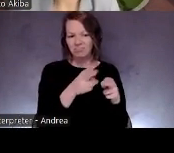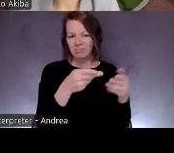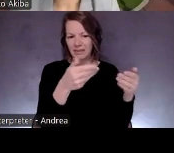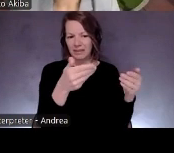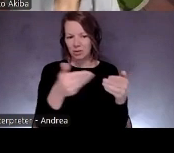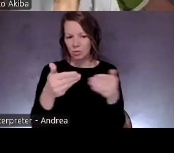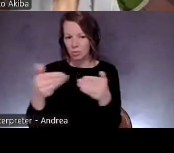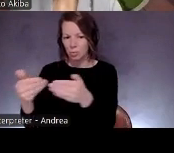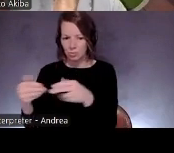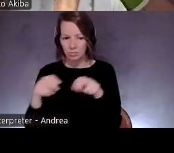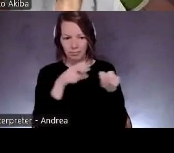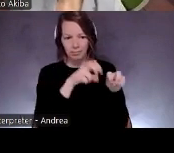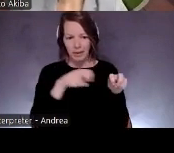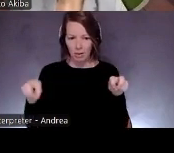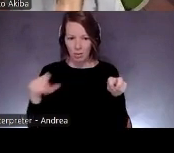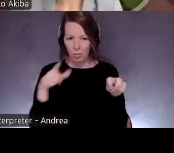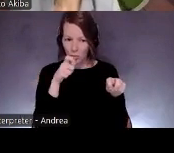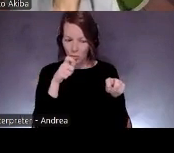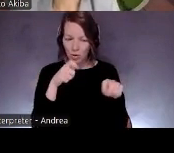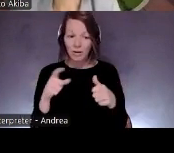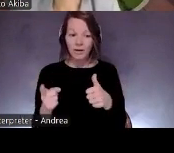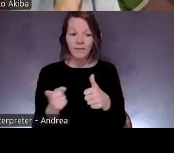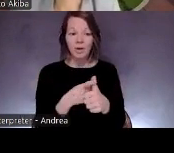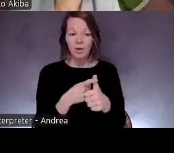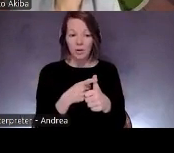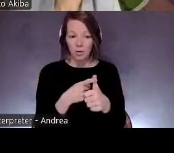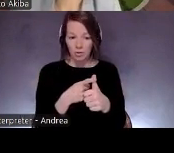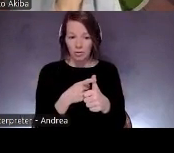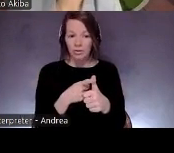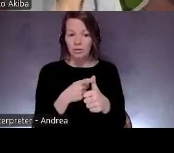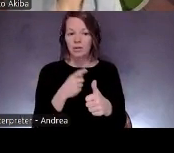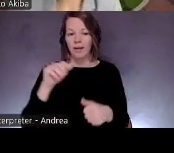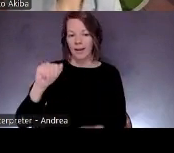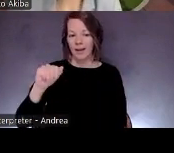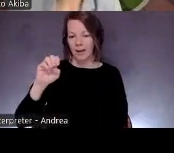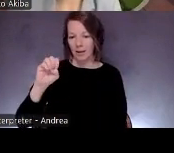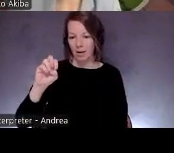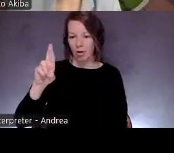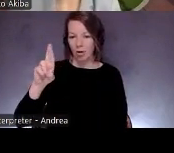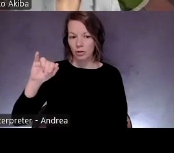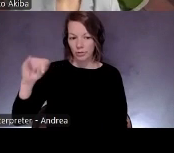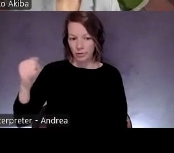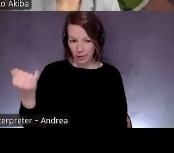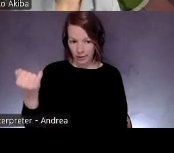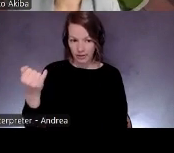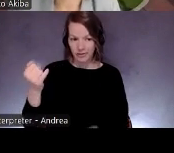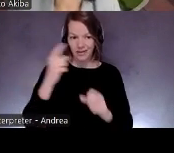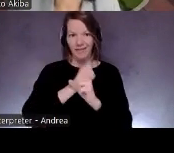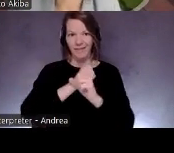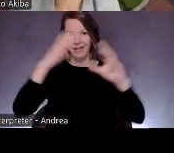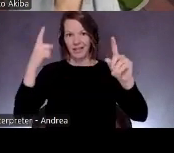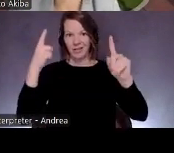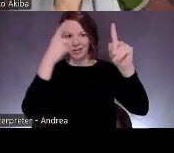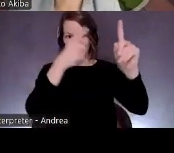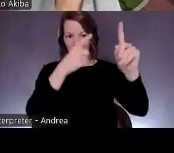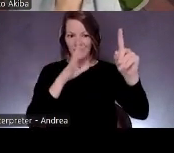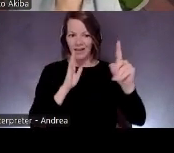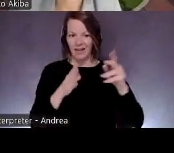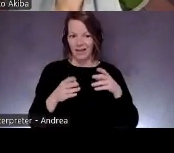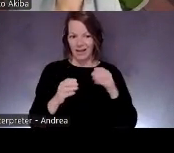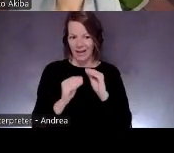the panelists. First, I will share the AERJ's vision and editorial